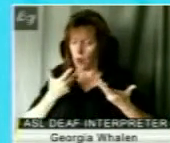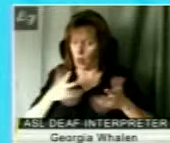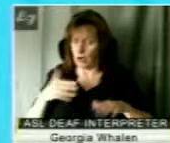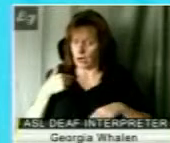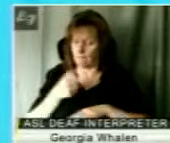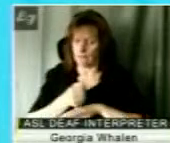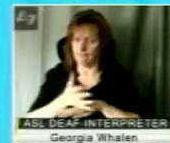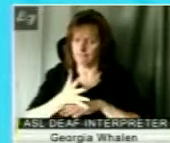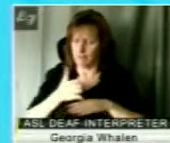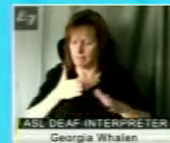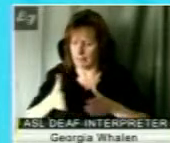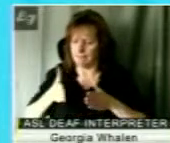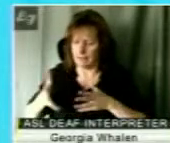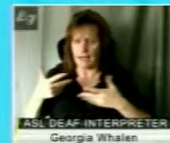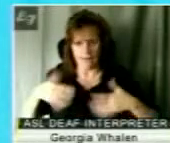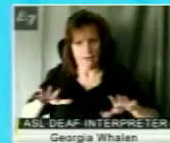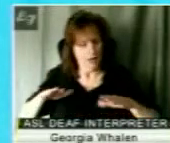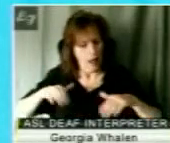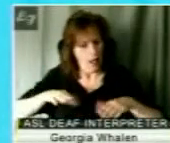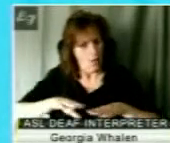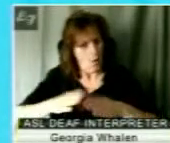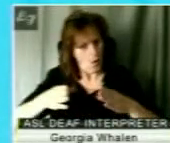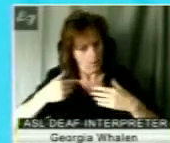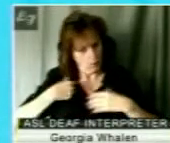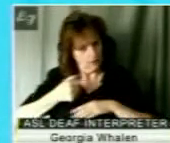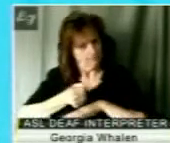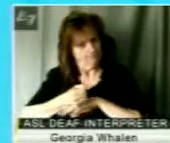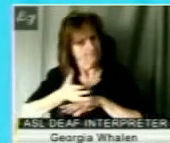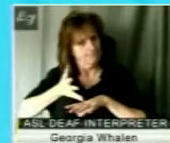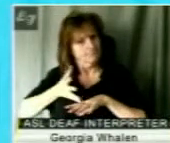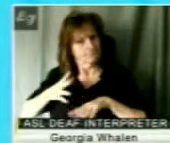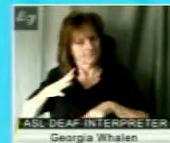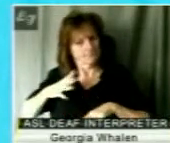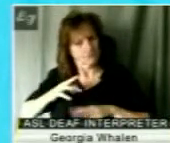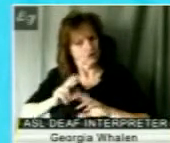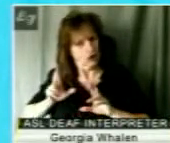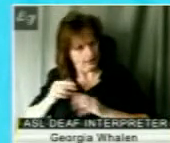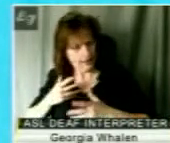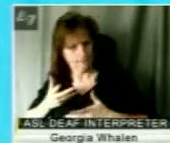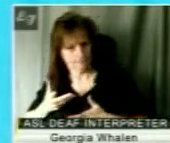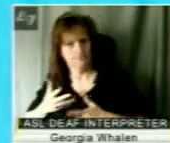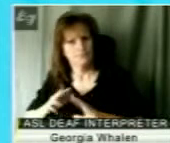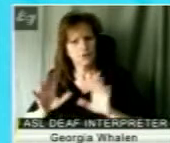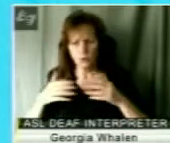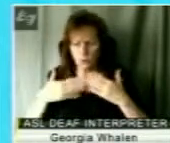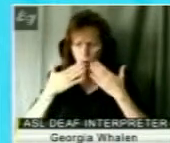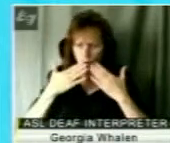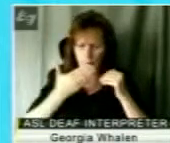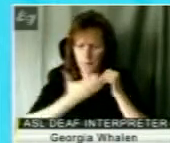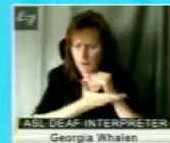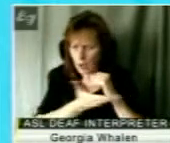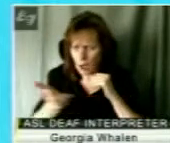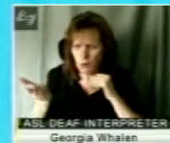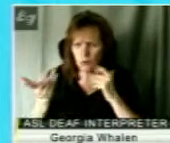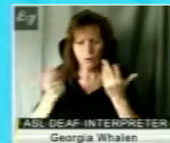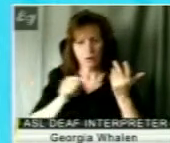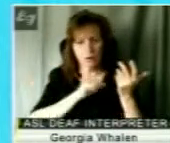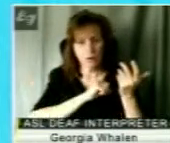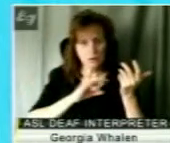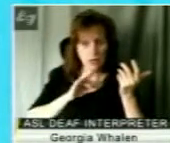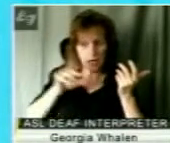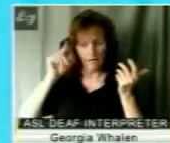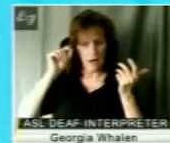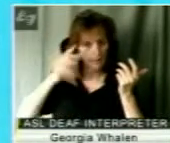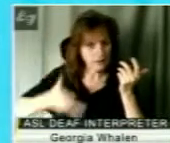about that. We don't have those guidelines out there, but our folks have been working hard. And I want to thank all of our staff internally who